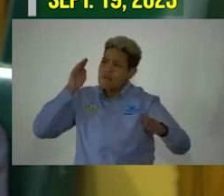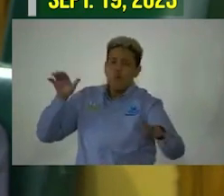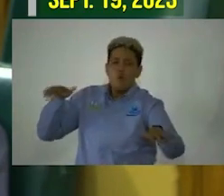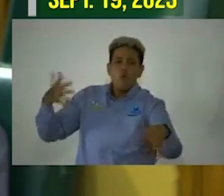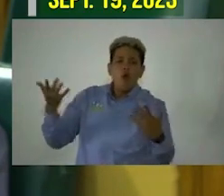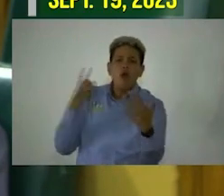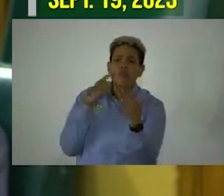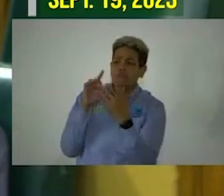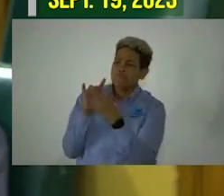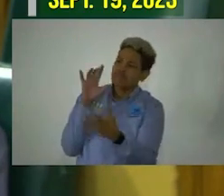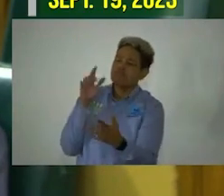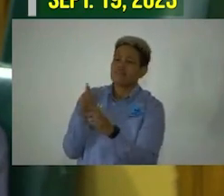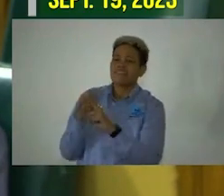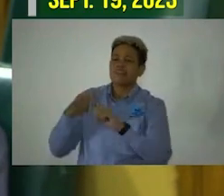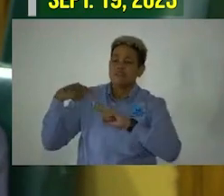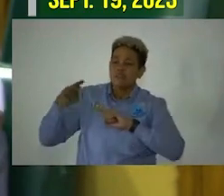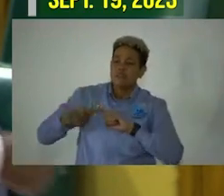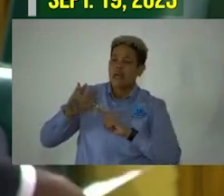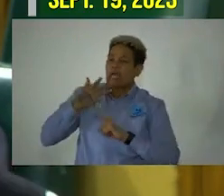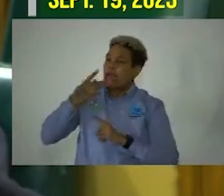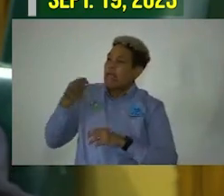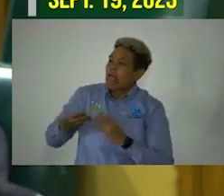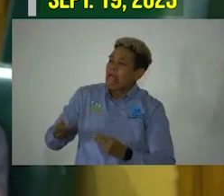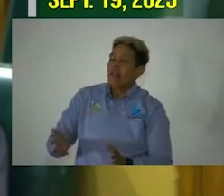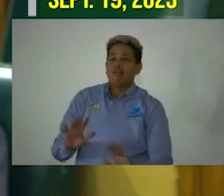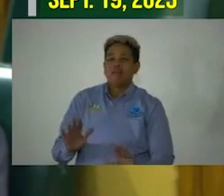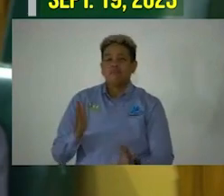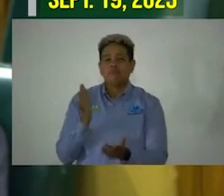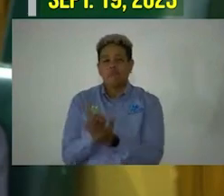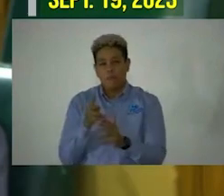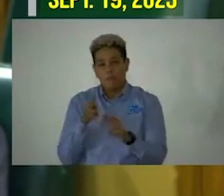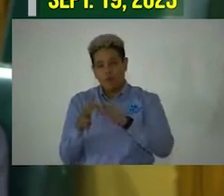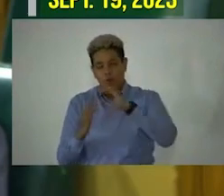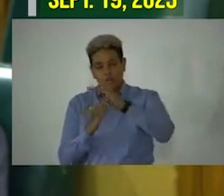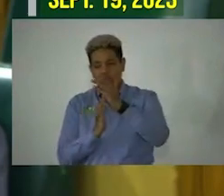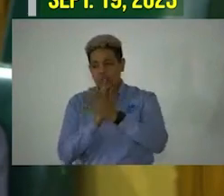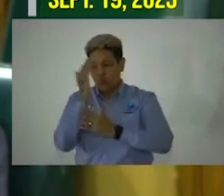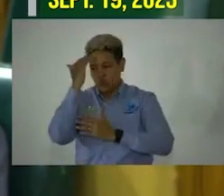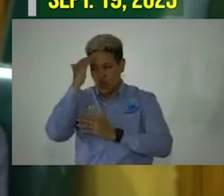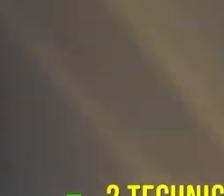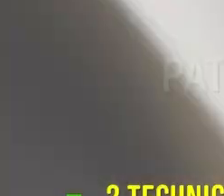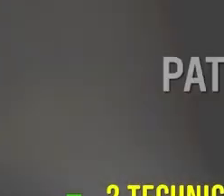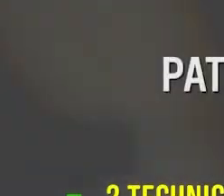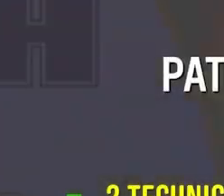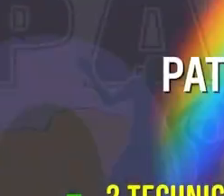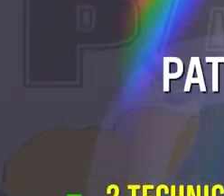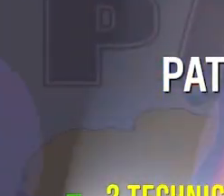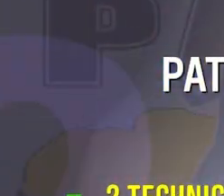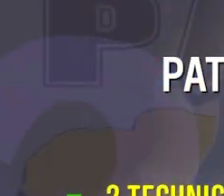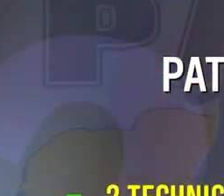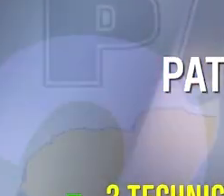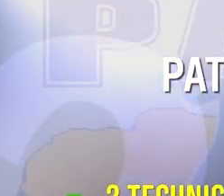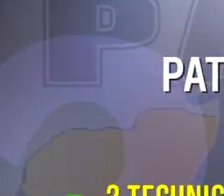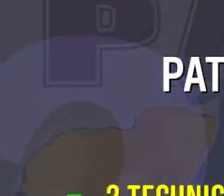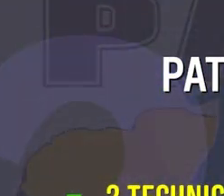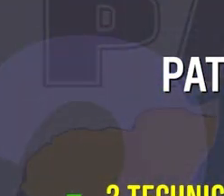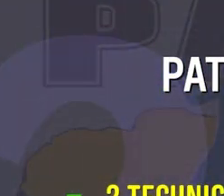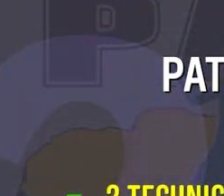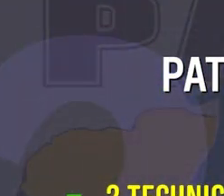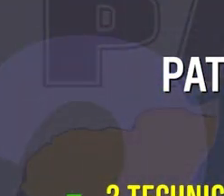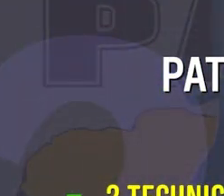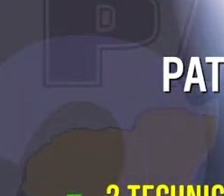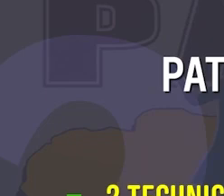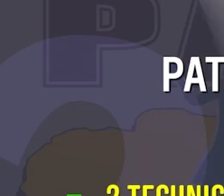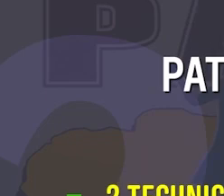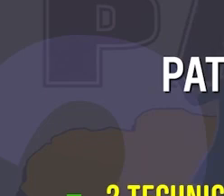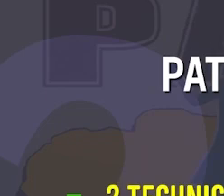towards breaking the cycle of poverty through knowledge and skill development. Two technical working groups announced